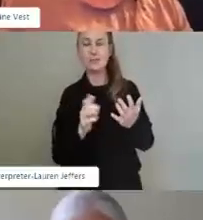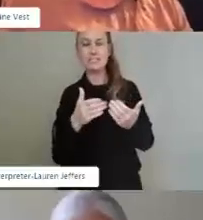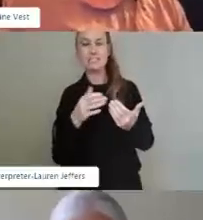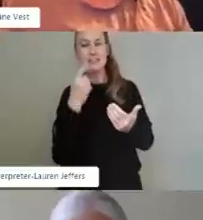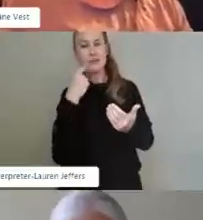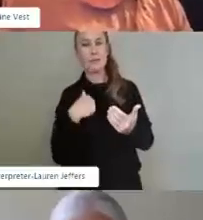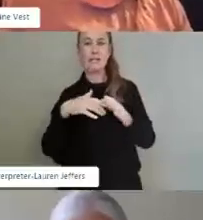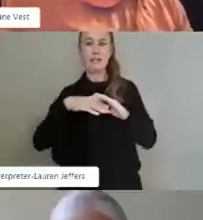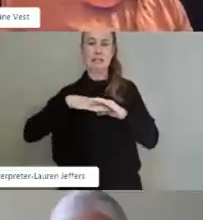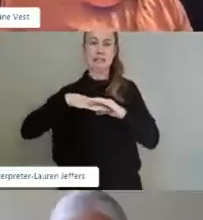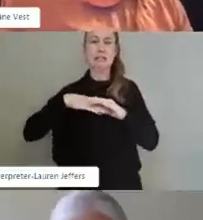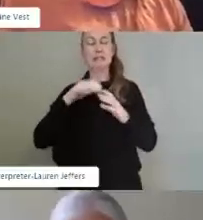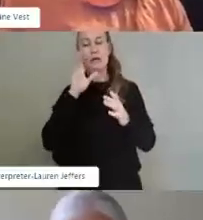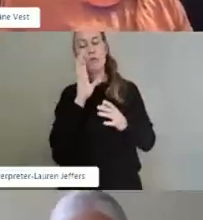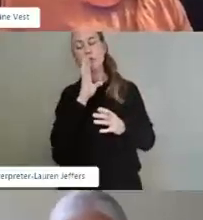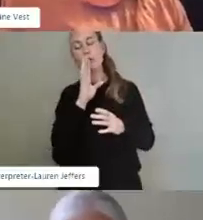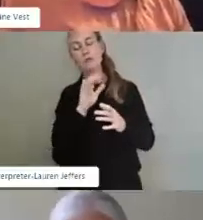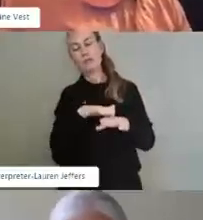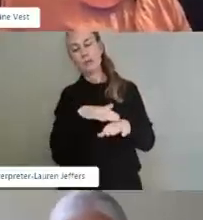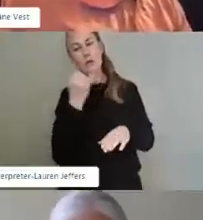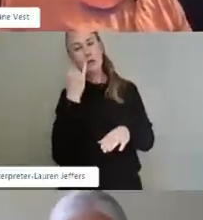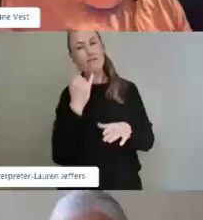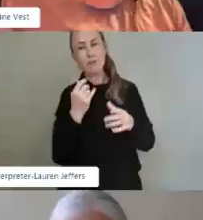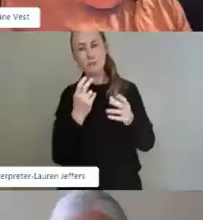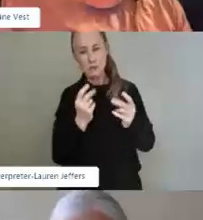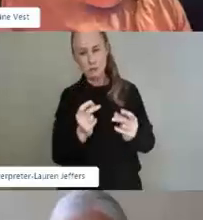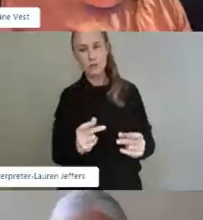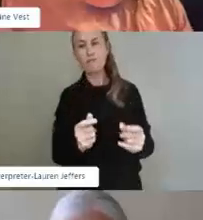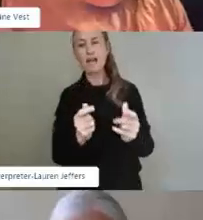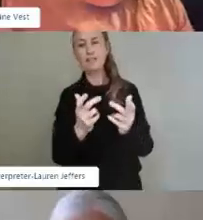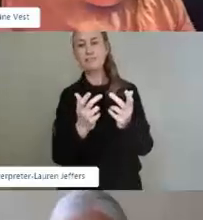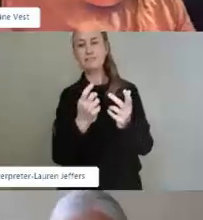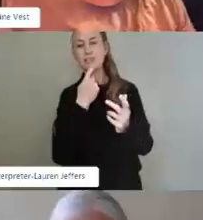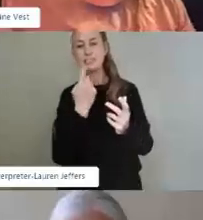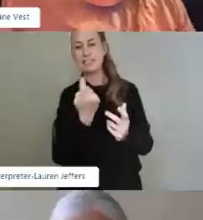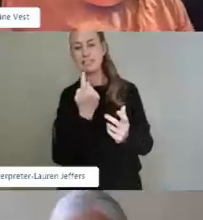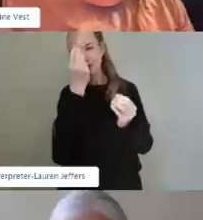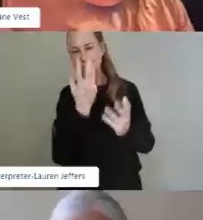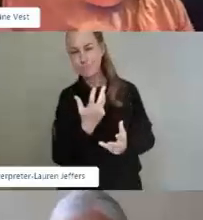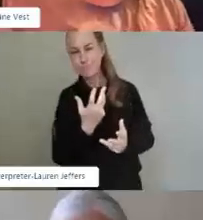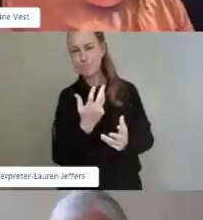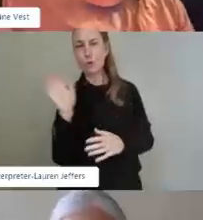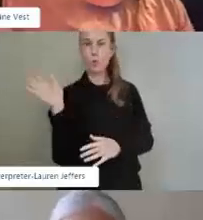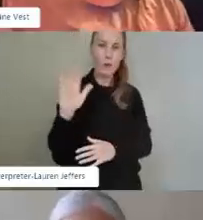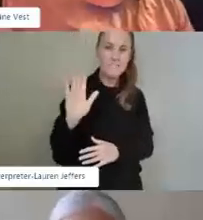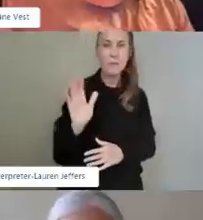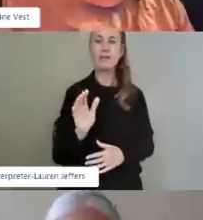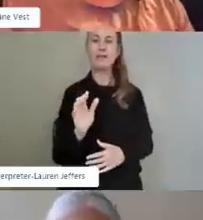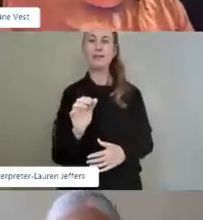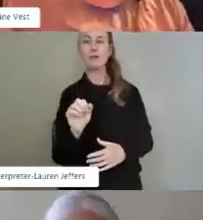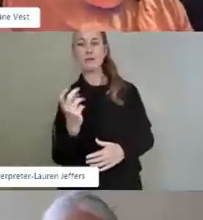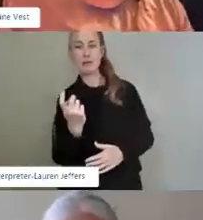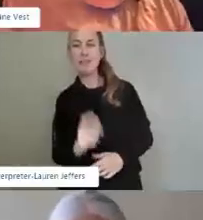to do, but I will make sure to talk slow. So if I'm going too fast, just say something or wave at me or